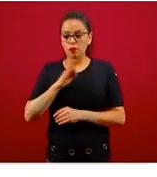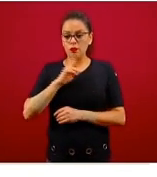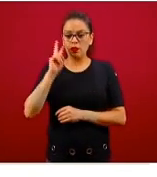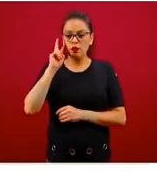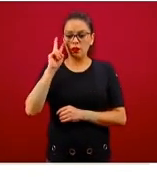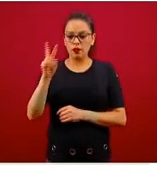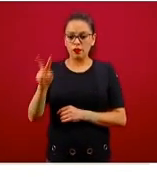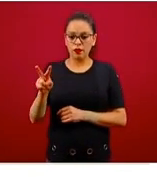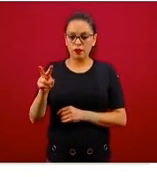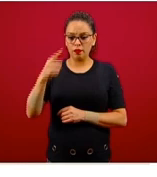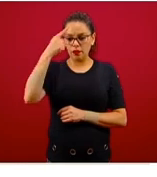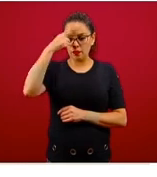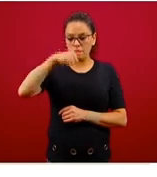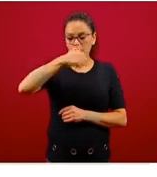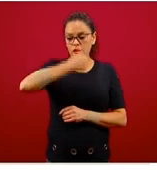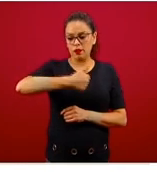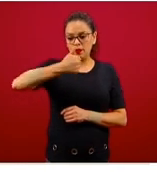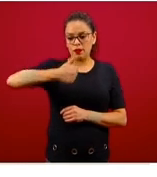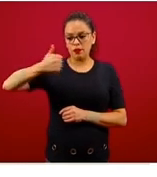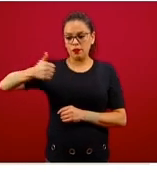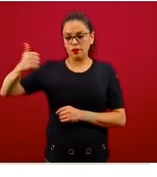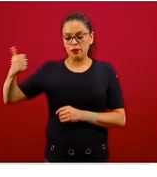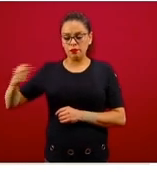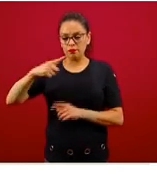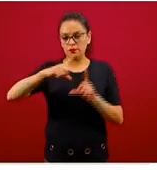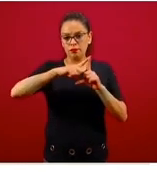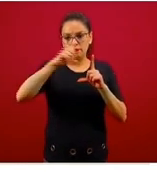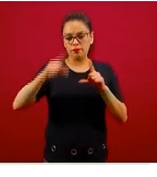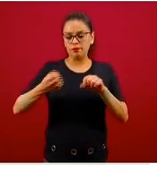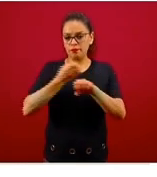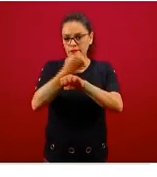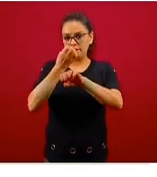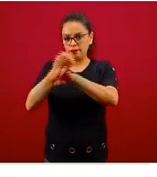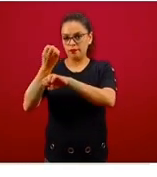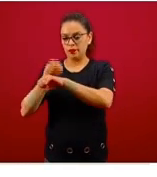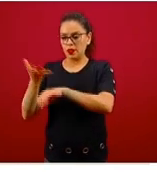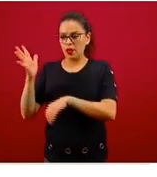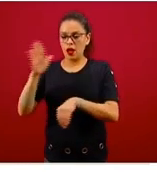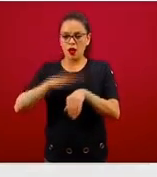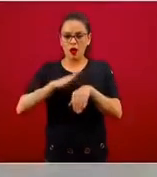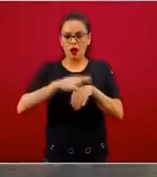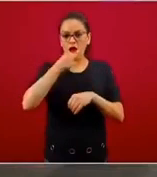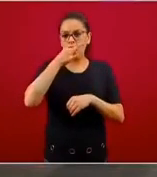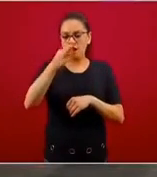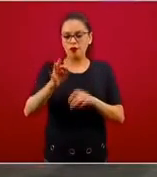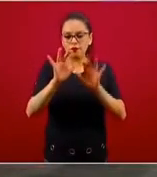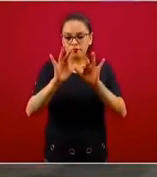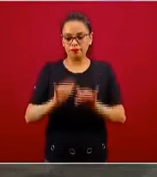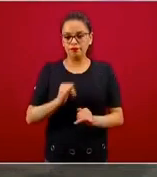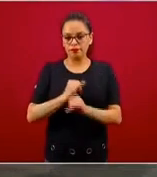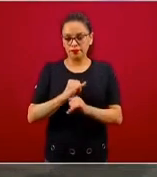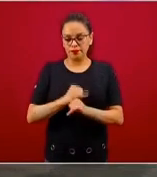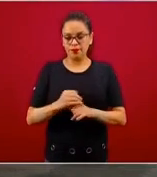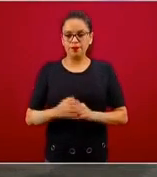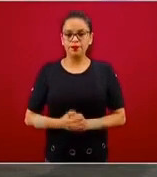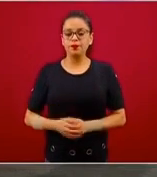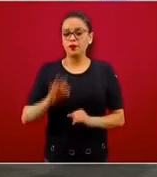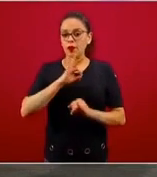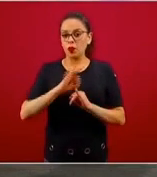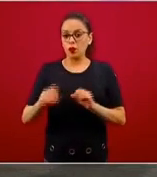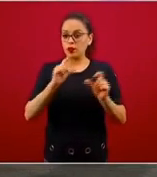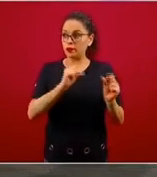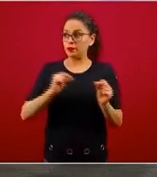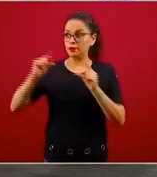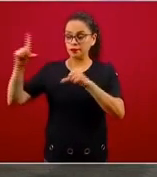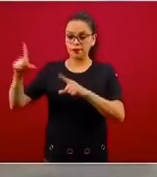porcentaje de 44%, ocupación para cada the uno state de of los Mexico de las entidades with federativas que nos han notificado. 41%, all Y the en la way to siguiente Quintana y Roo última that diapositiva has a vemos